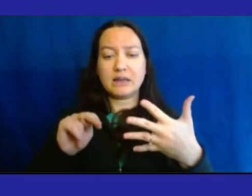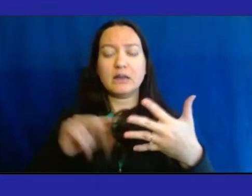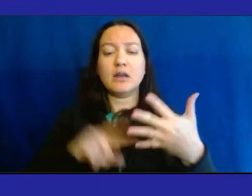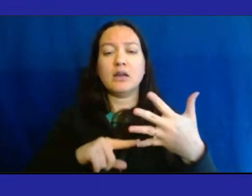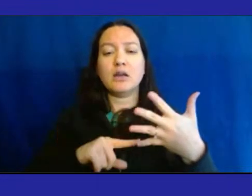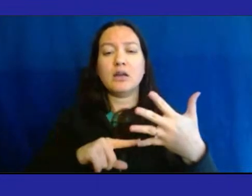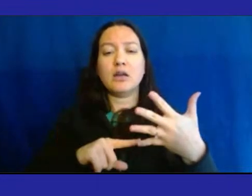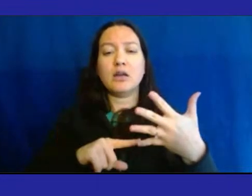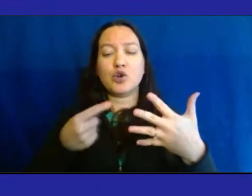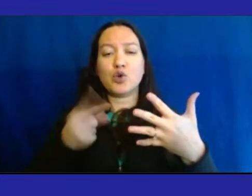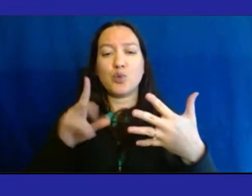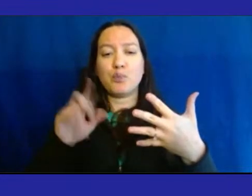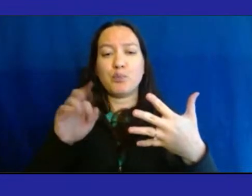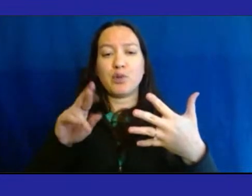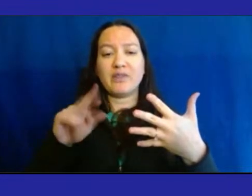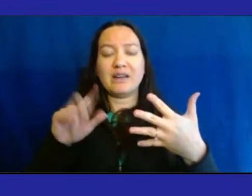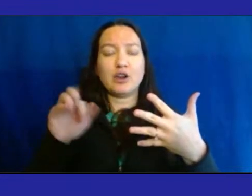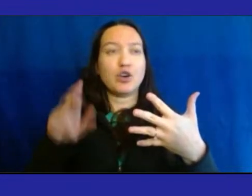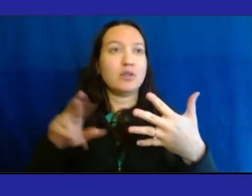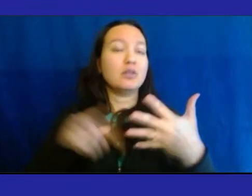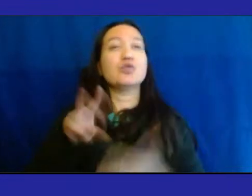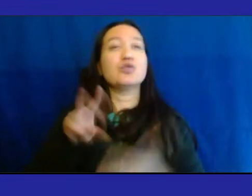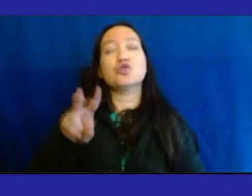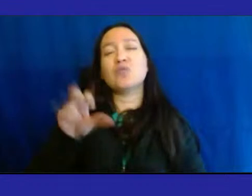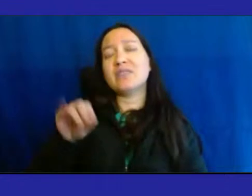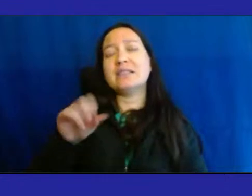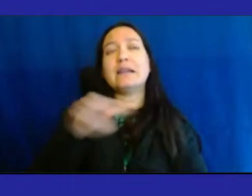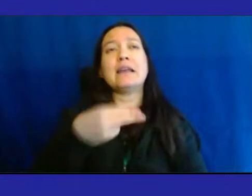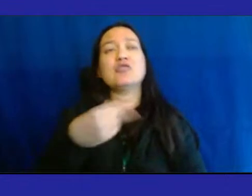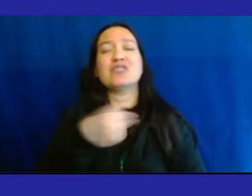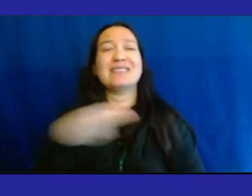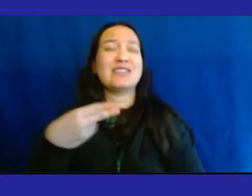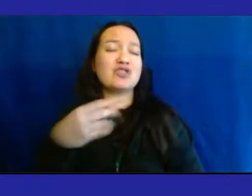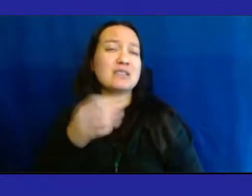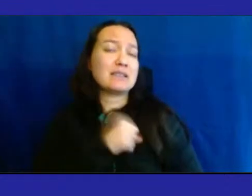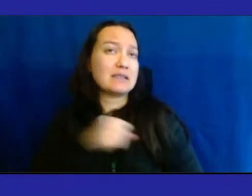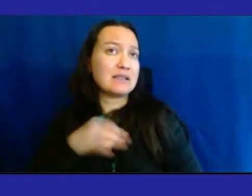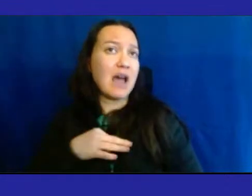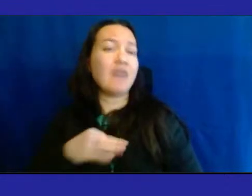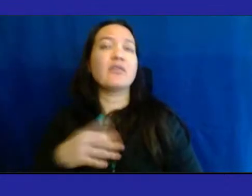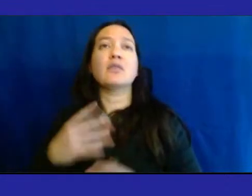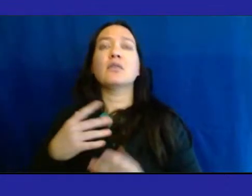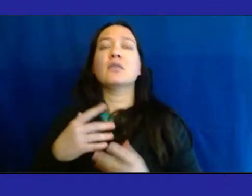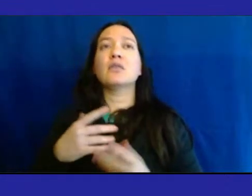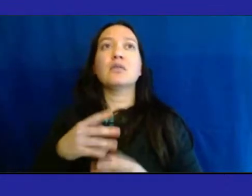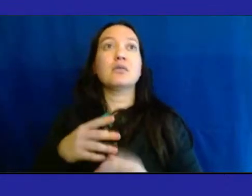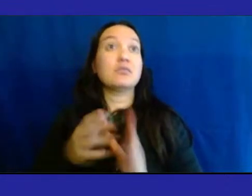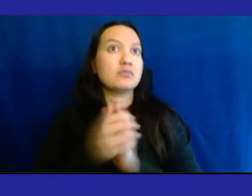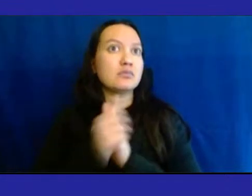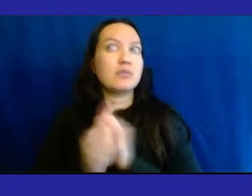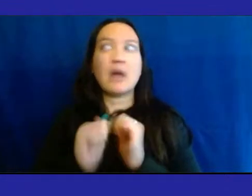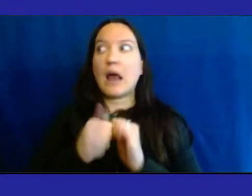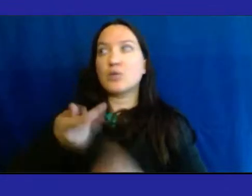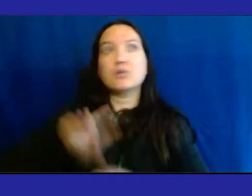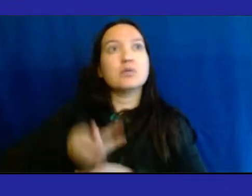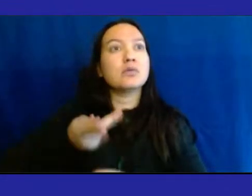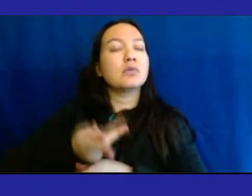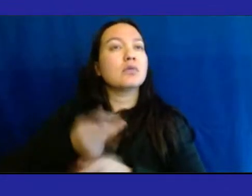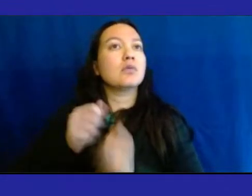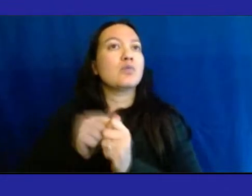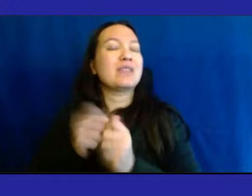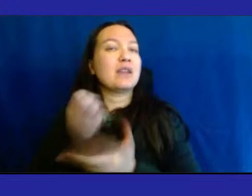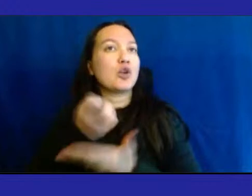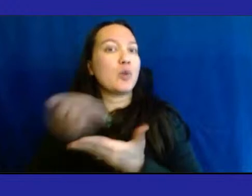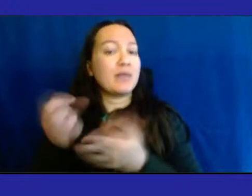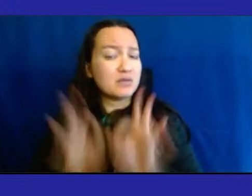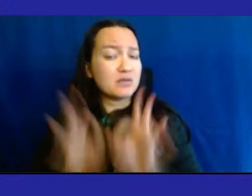awareness training to over 250 H&H staff, competence training on equipment like patient transfer lifts, that's crucial